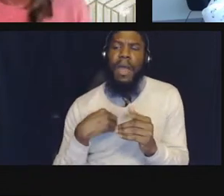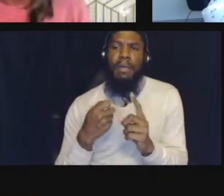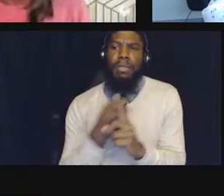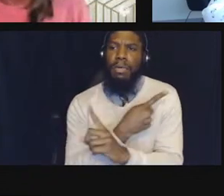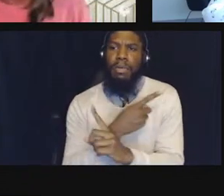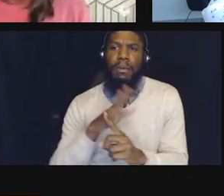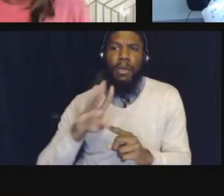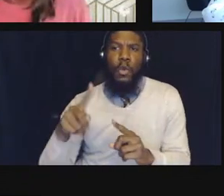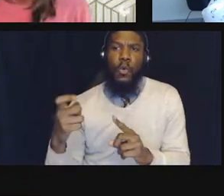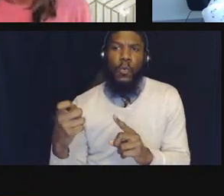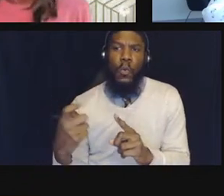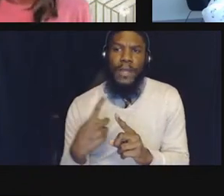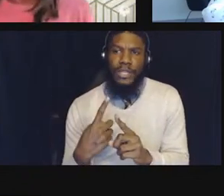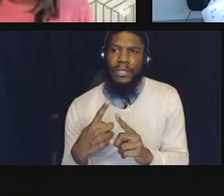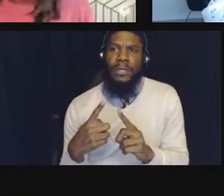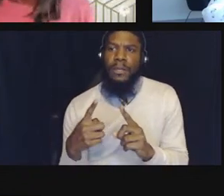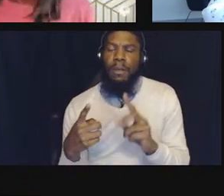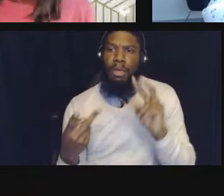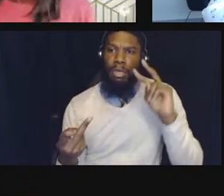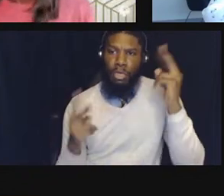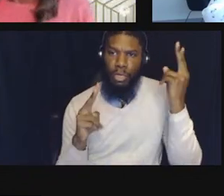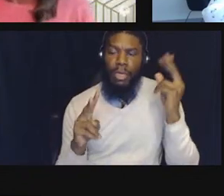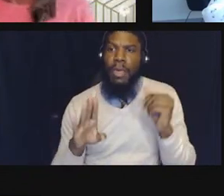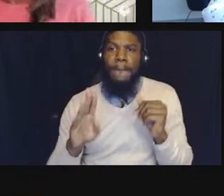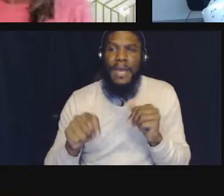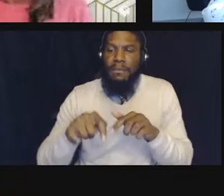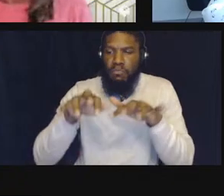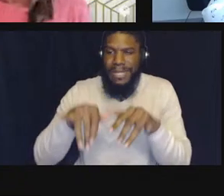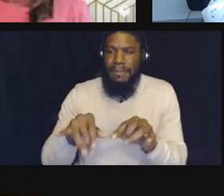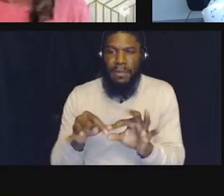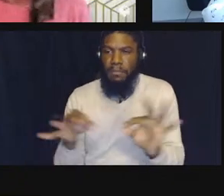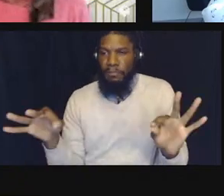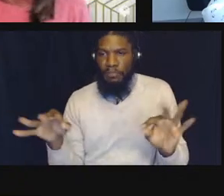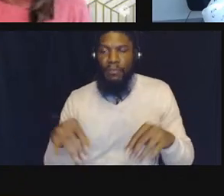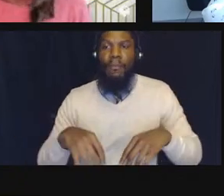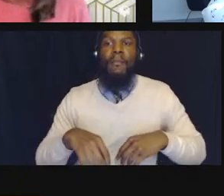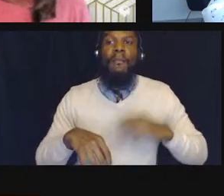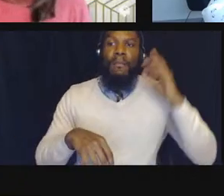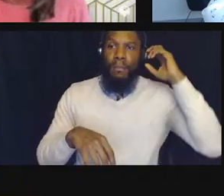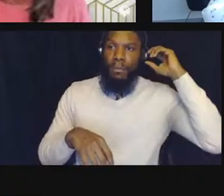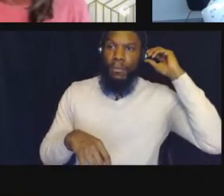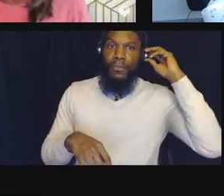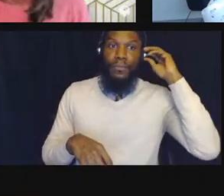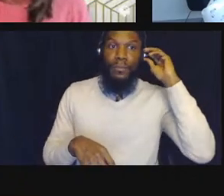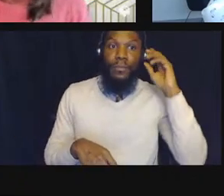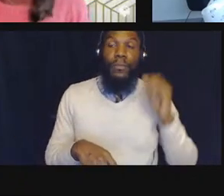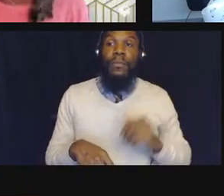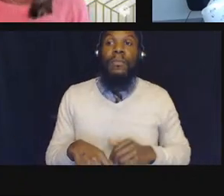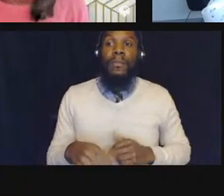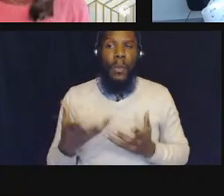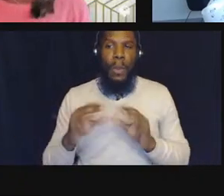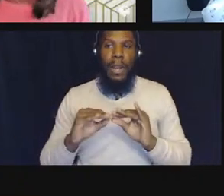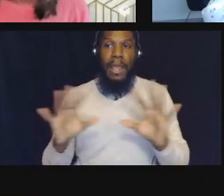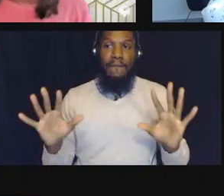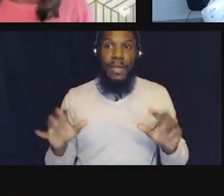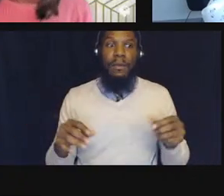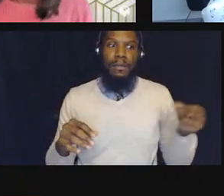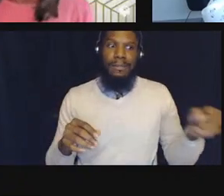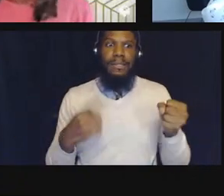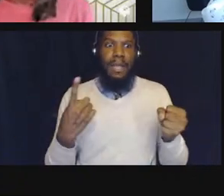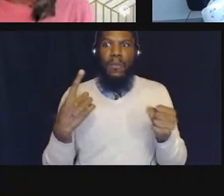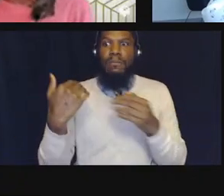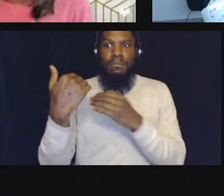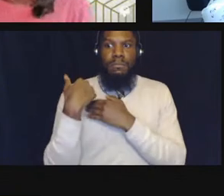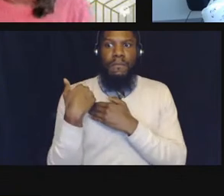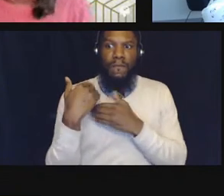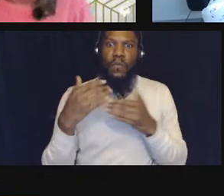chat if you feel like we're on the right path. Do we have someone in our organizations who's responsible for carrying out that work? Great, Jackie